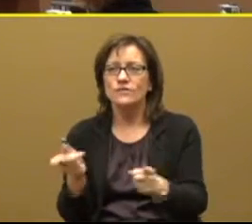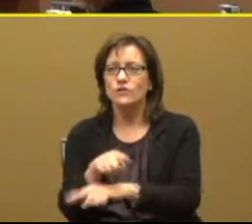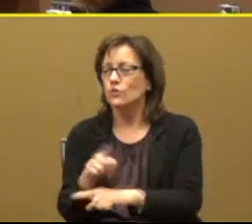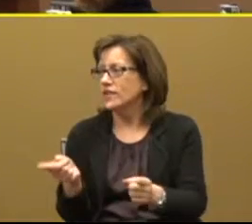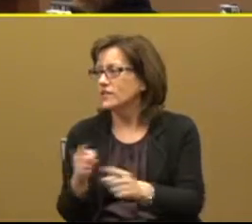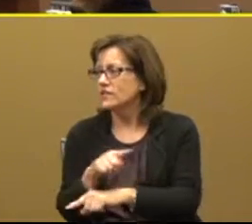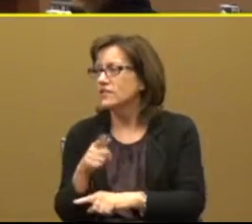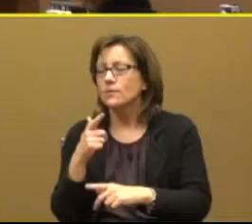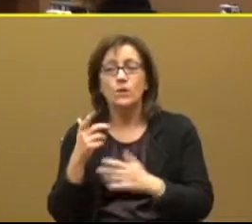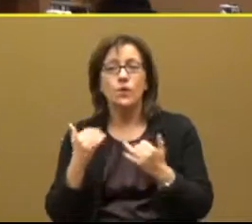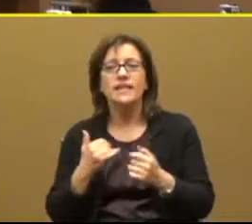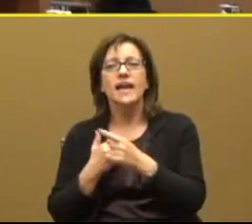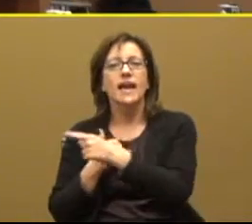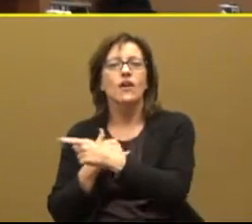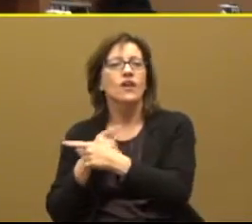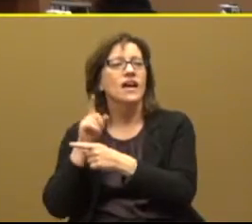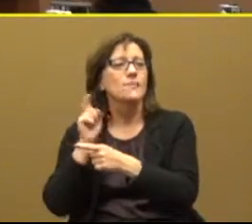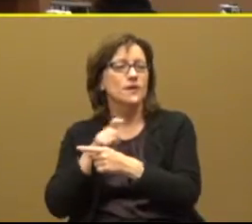that's the way we're set up.